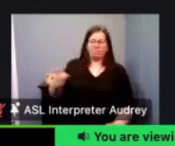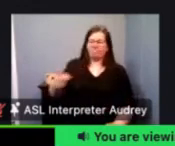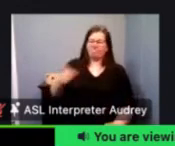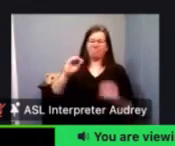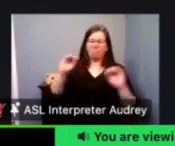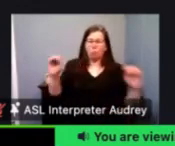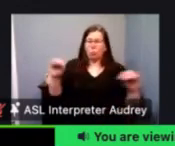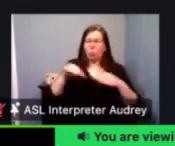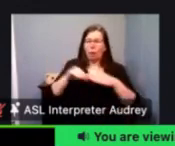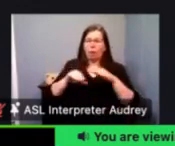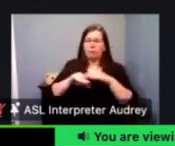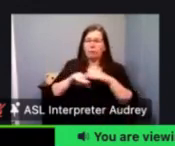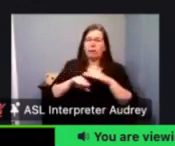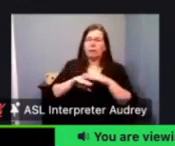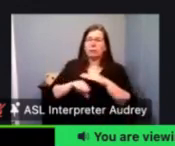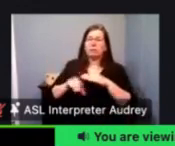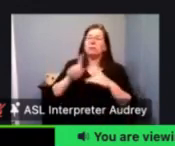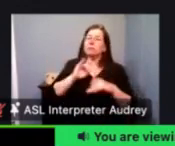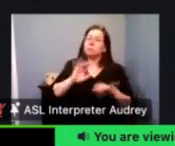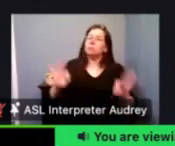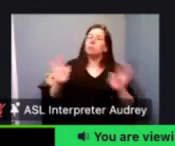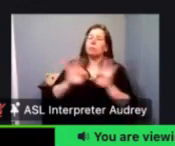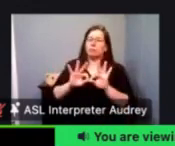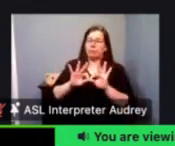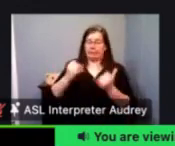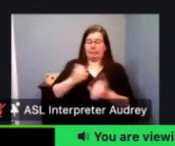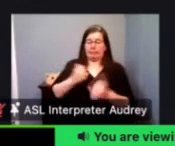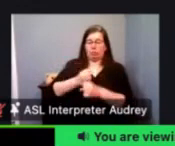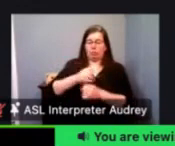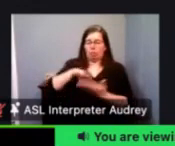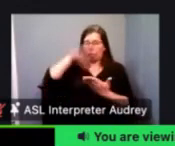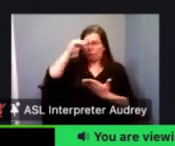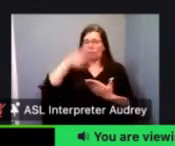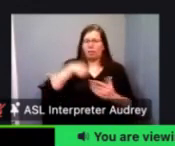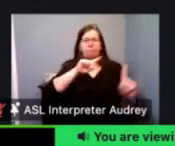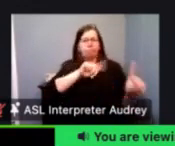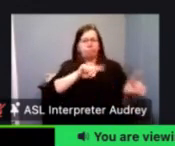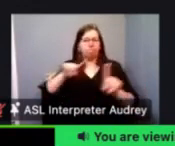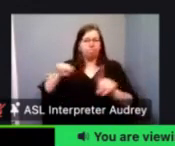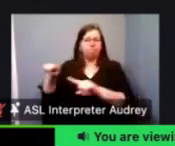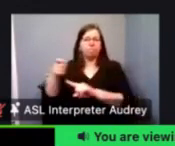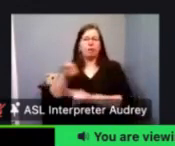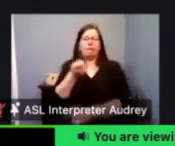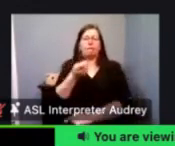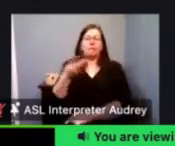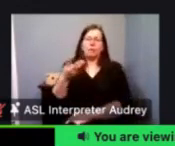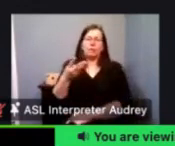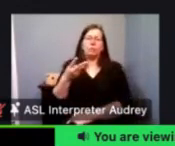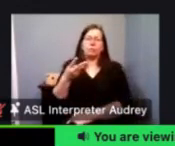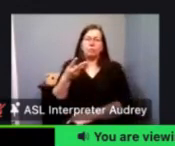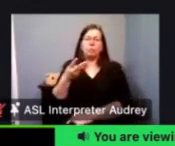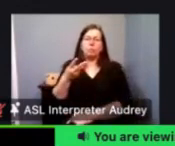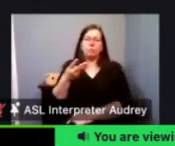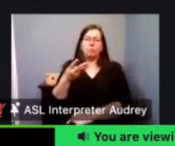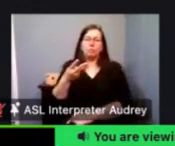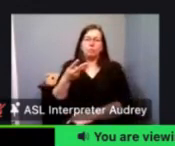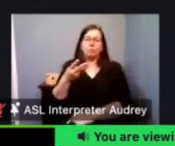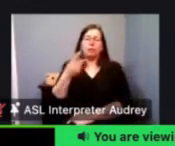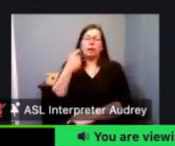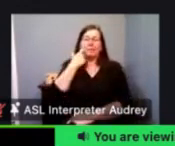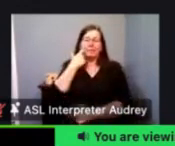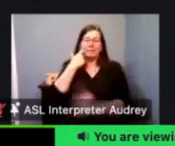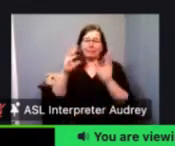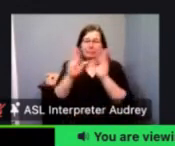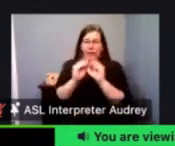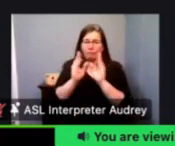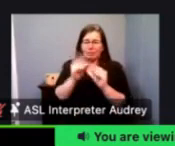accessible is a big one. I learned that this year. I went to a couple of I went to a conference where I noticed